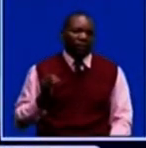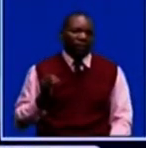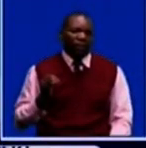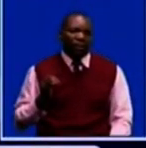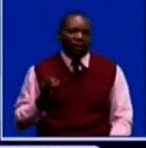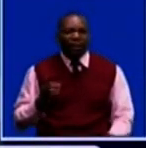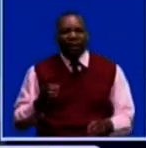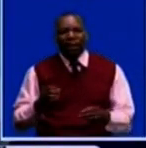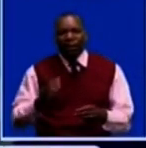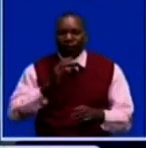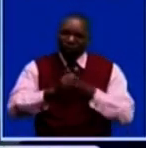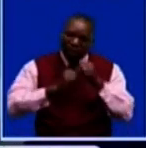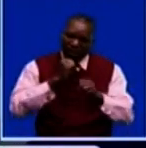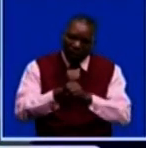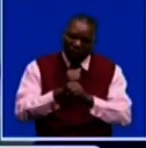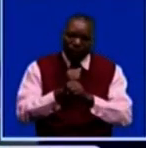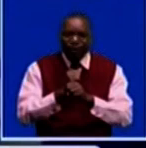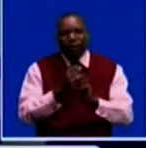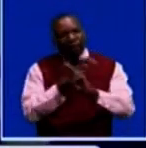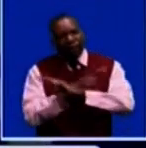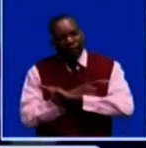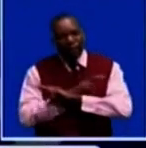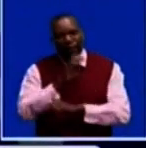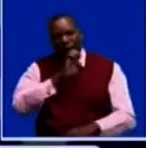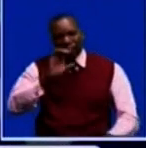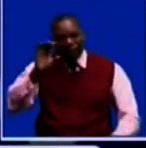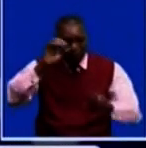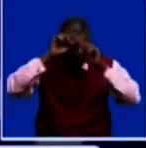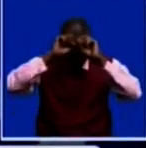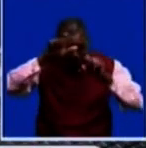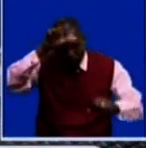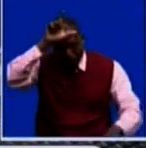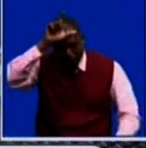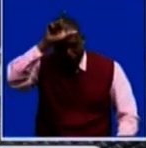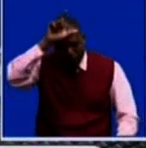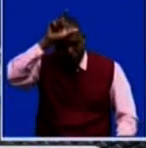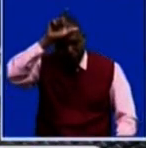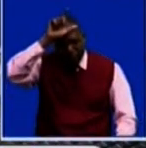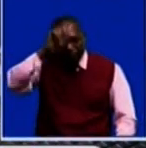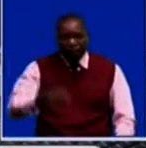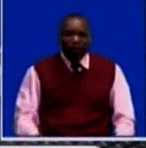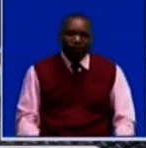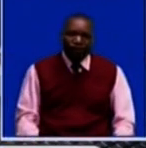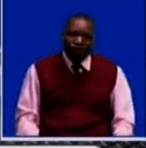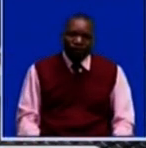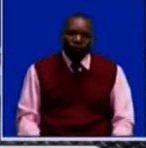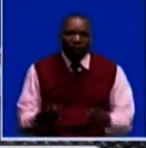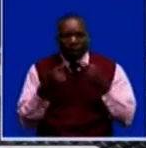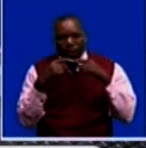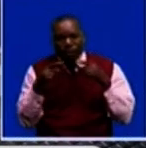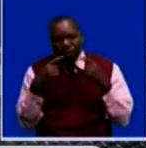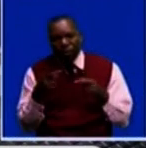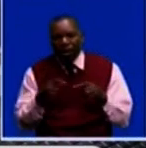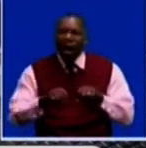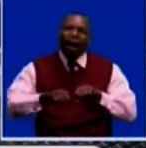President Lungu has taken his annual retreat in Eastern Province. You're watching the main news, and just